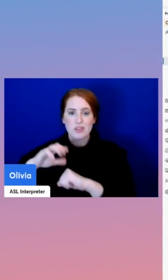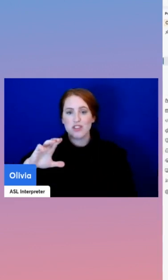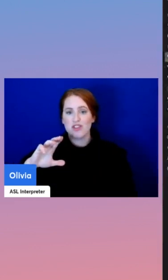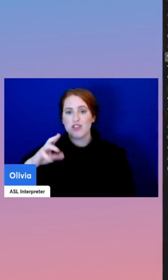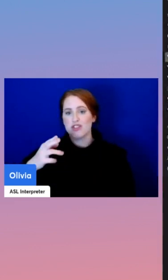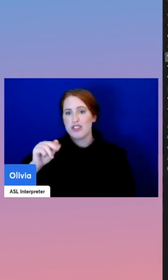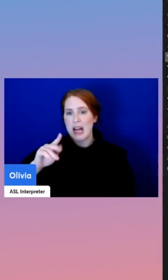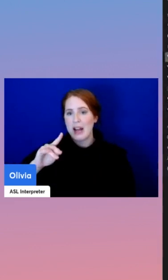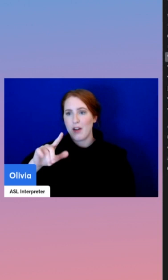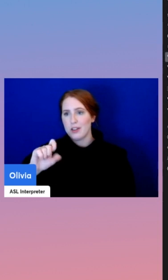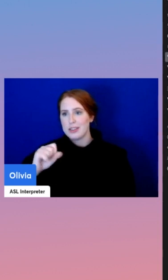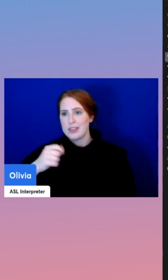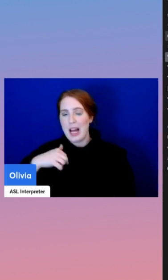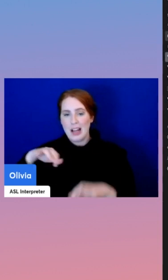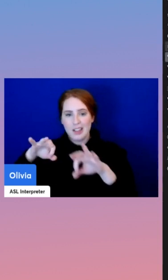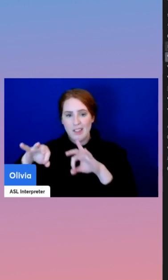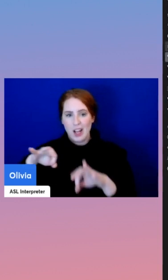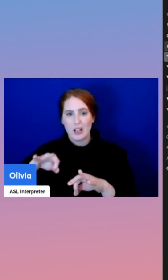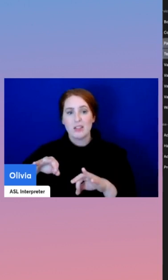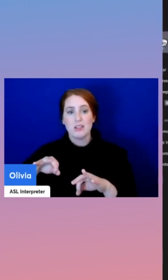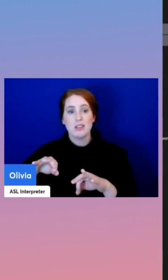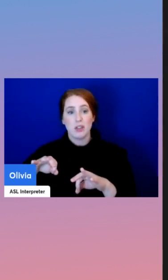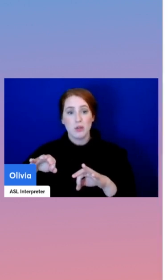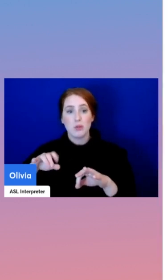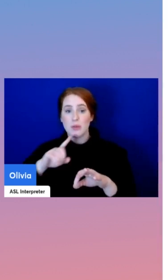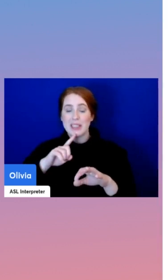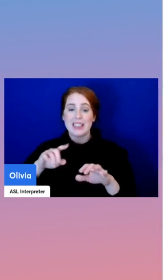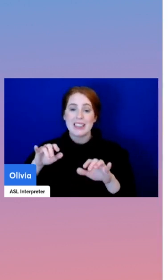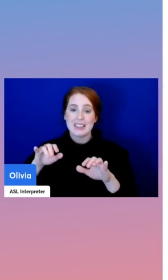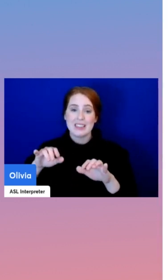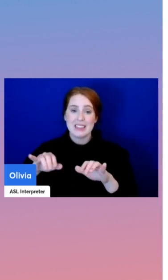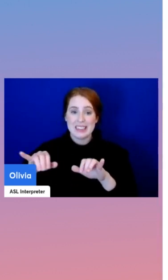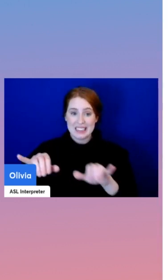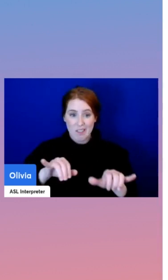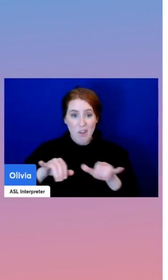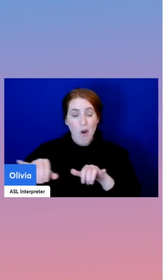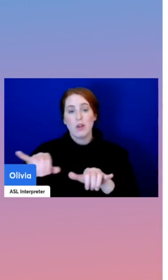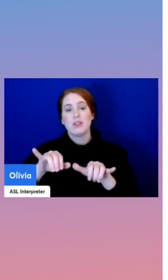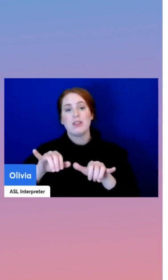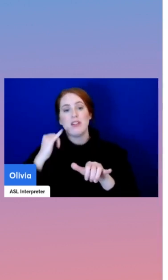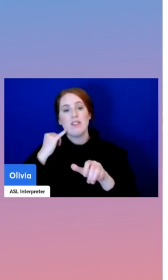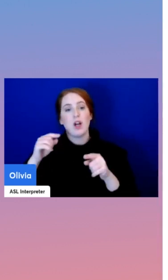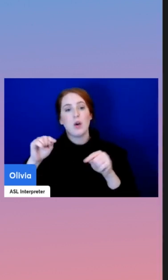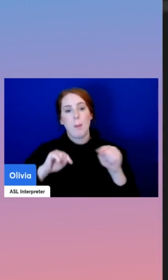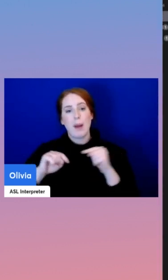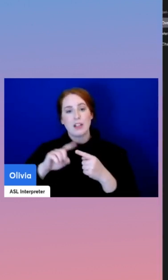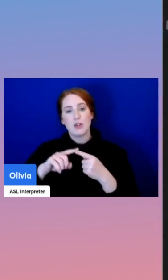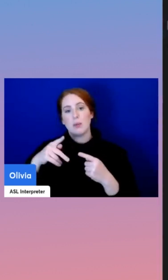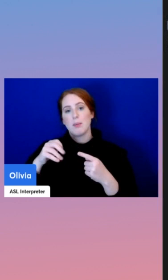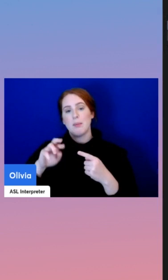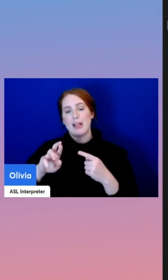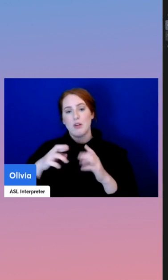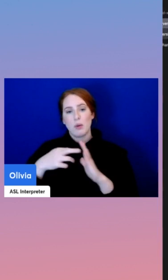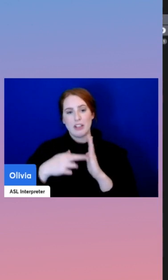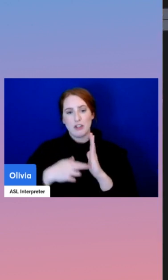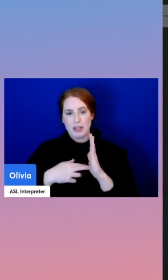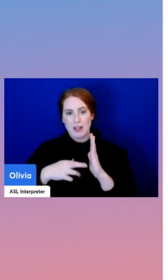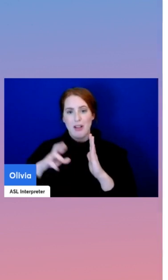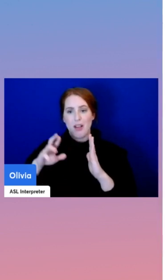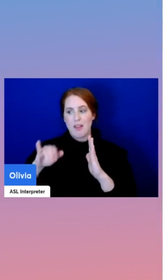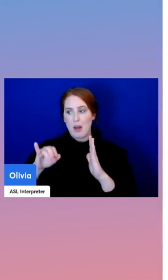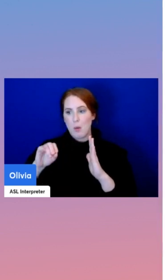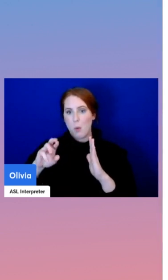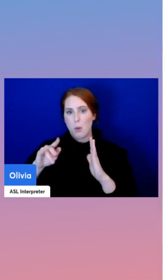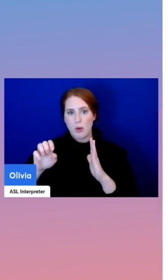by default, if I go back here to the Packer registry, my Oracle Enterprise Linux build is now active. So I have